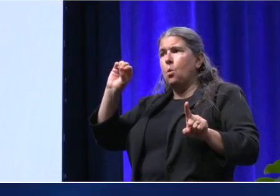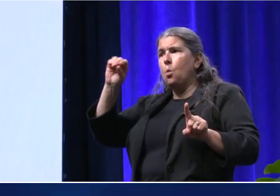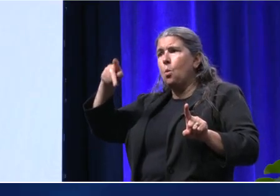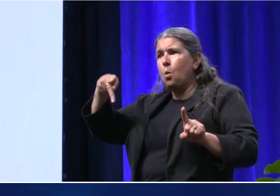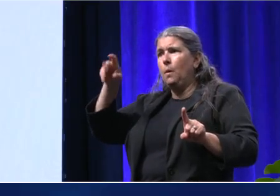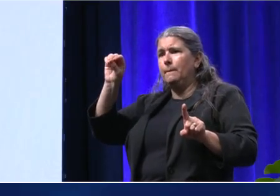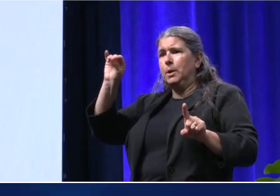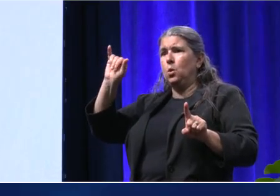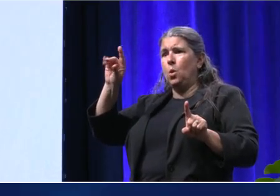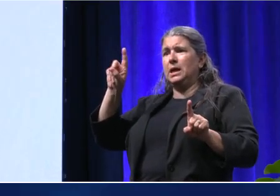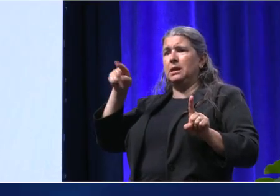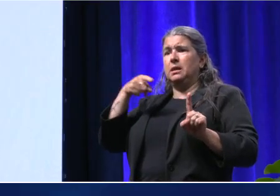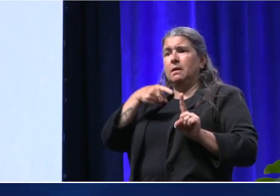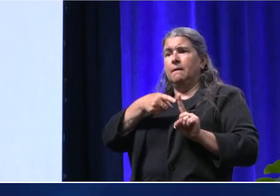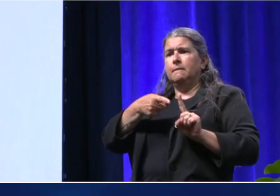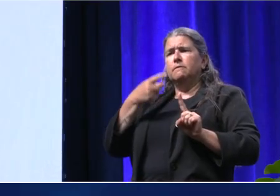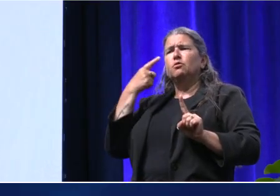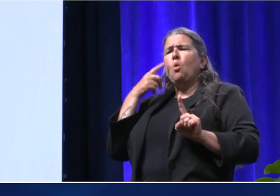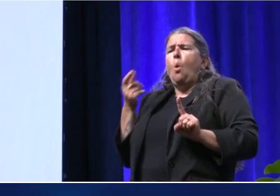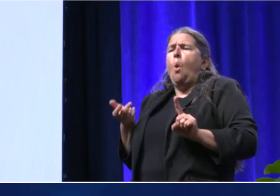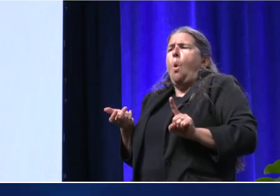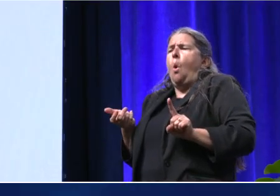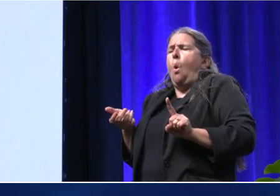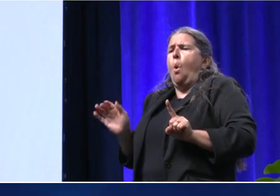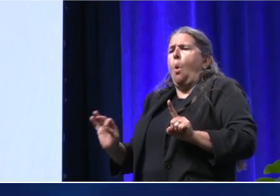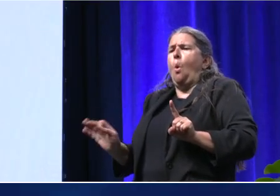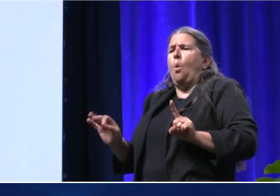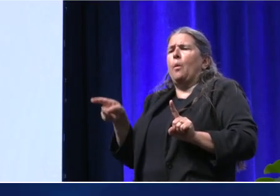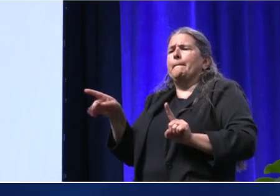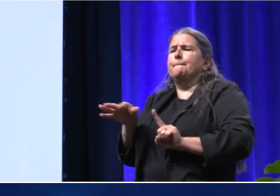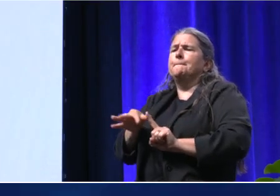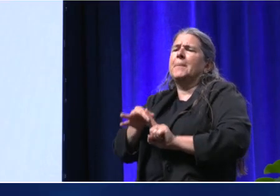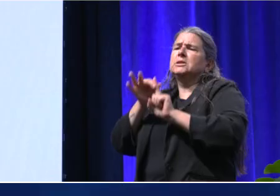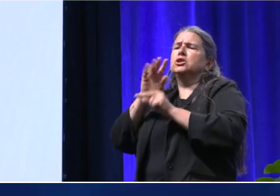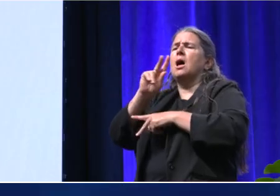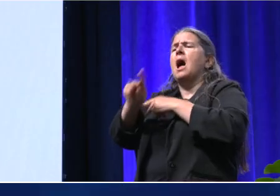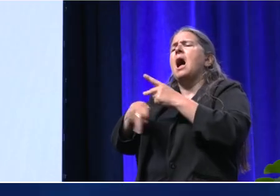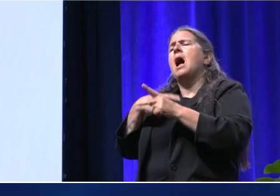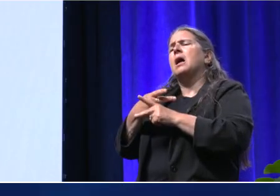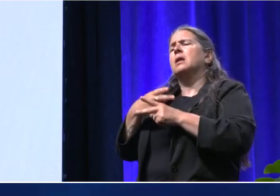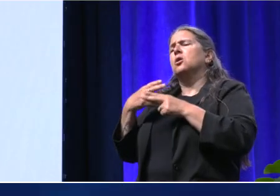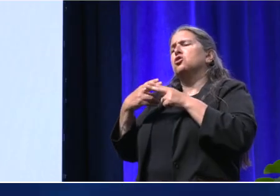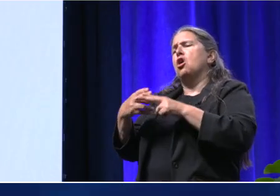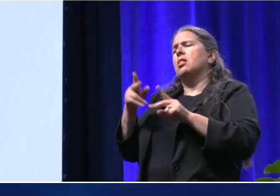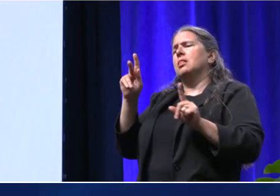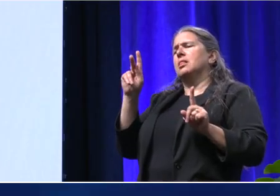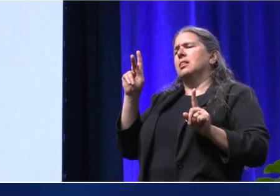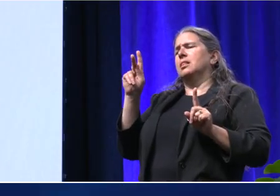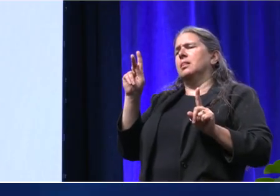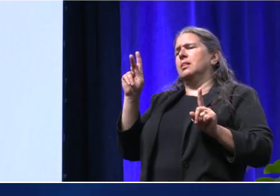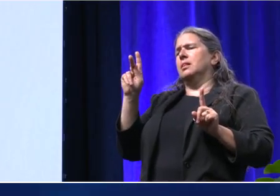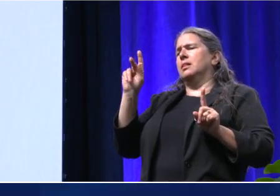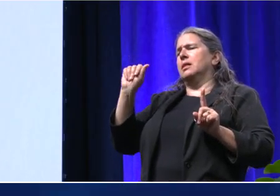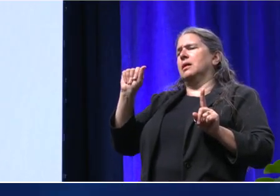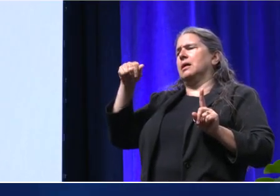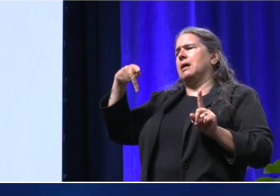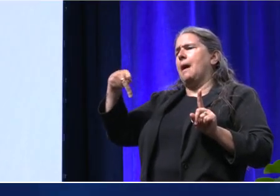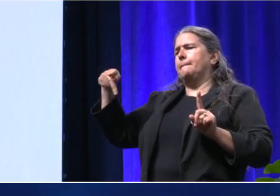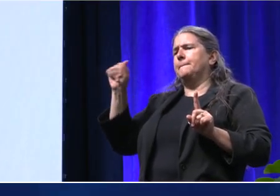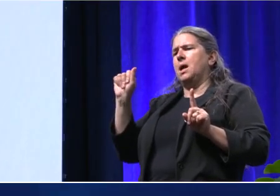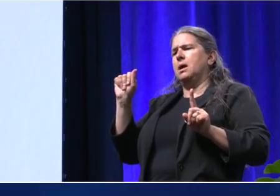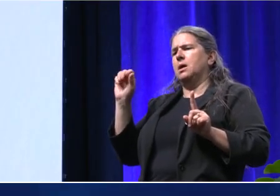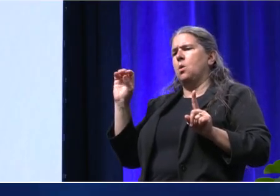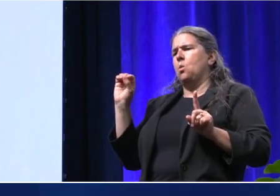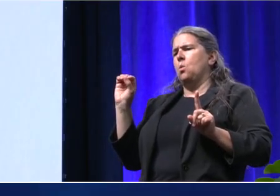And it's a special kind of opioid called a kappa opioid. So these are the kinds of discoveries we can make by working